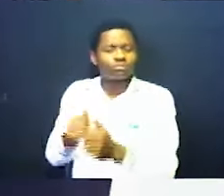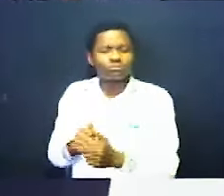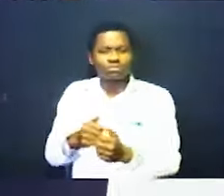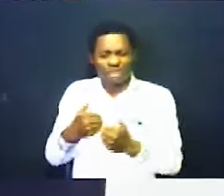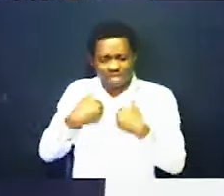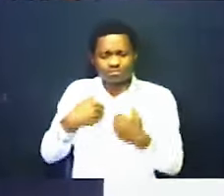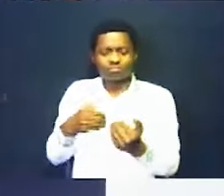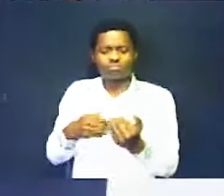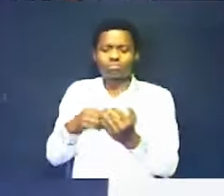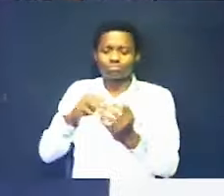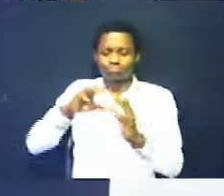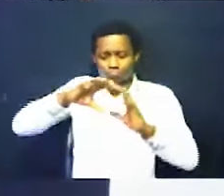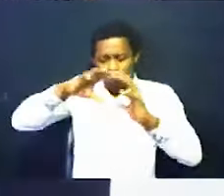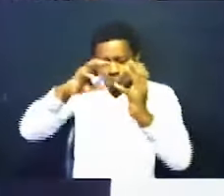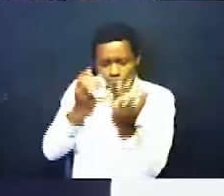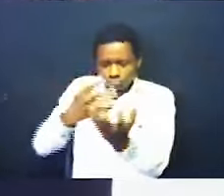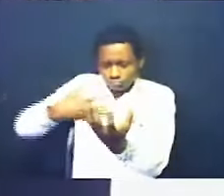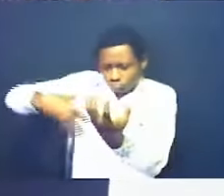regulations.